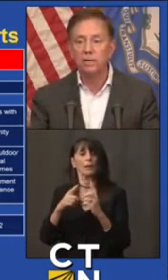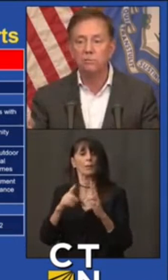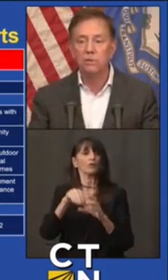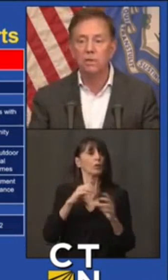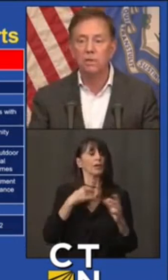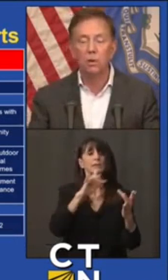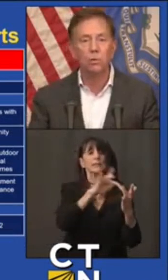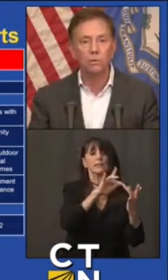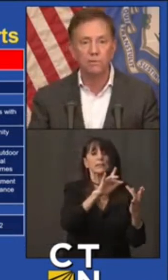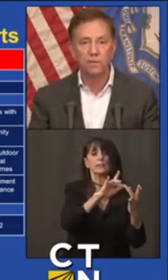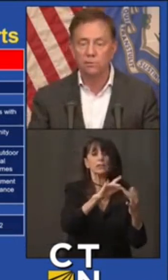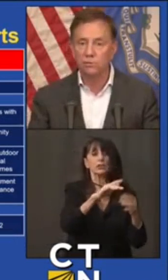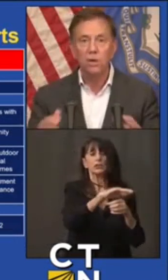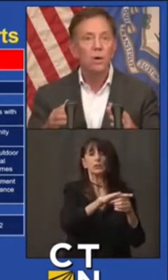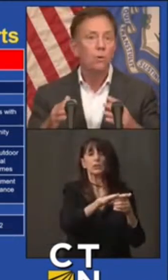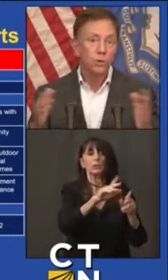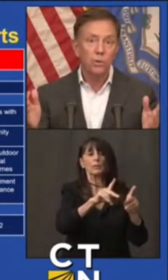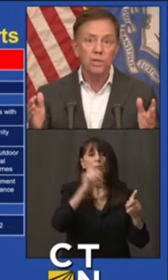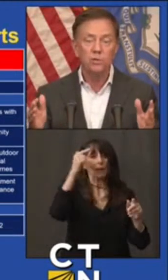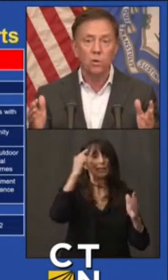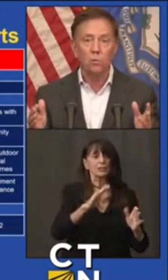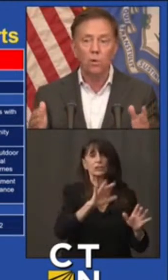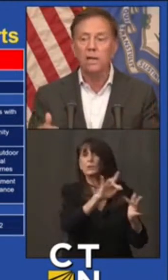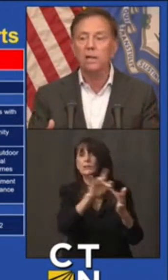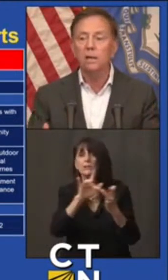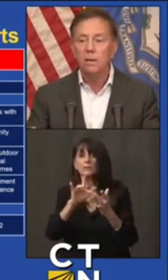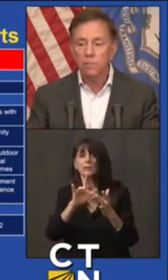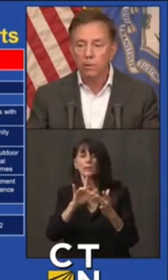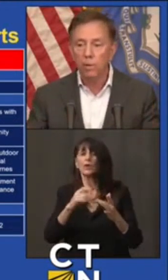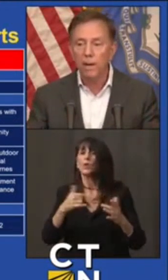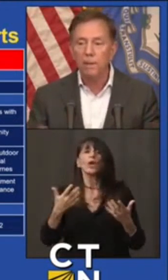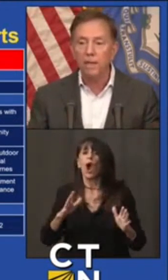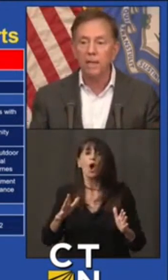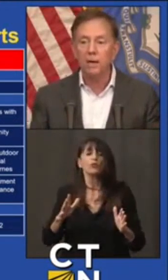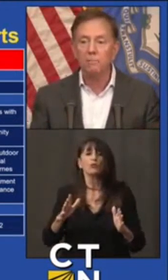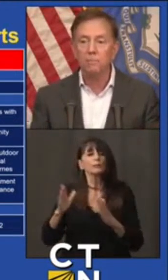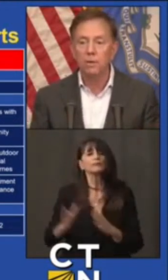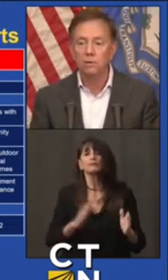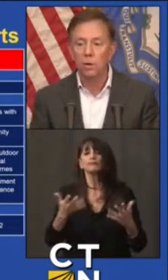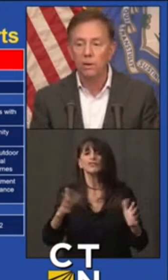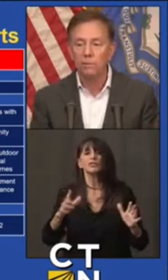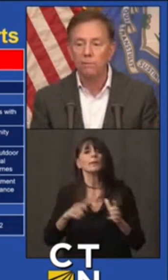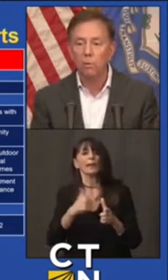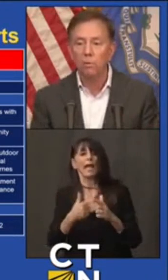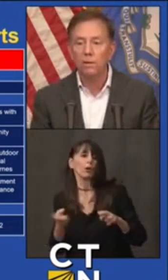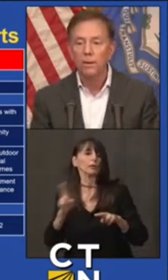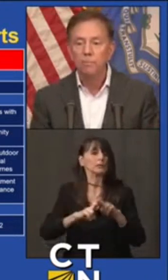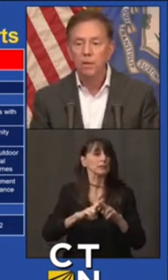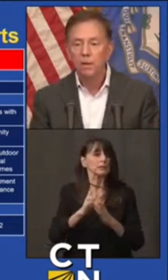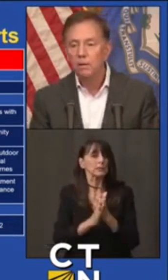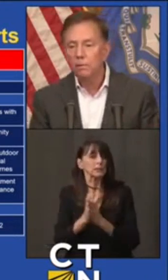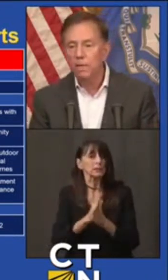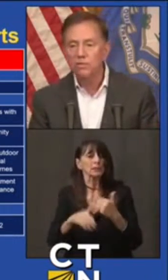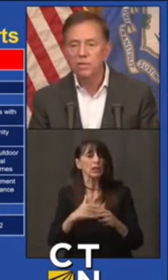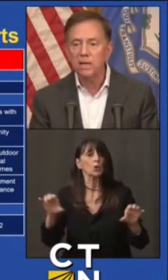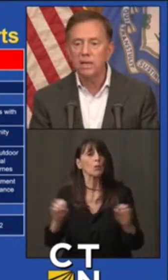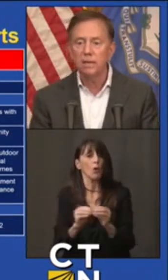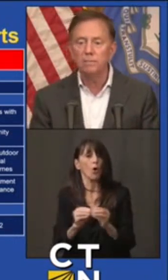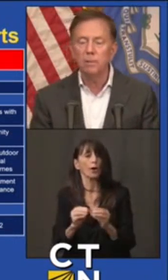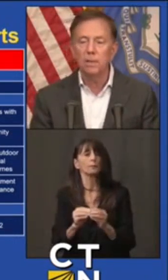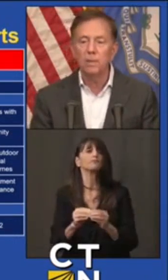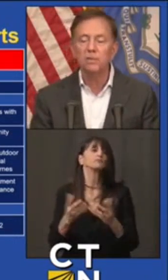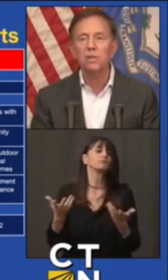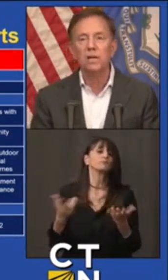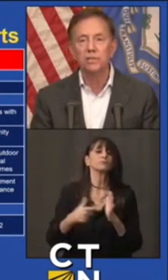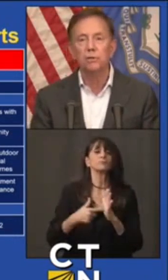out to the local officials. We're doing this already, but ramping it up going forward. Let's say